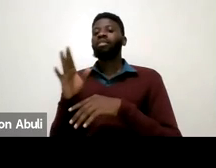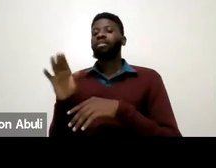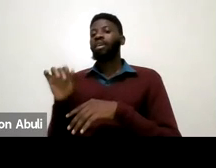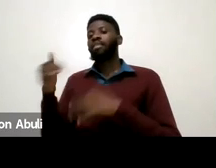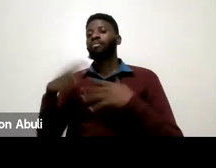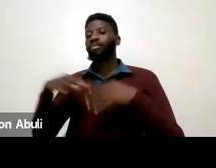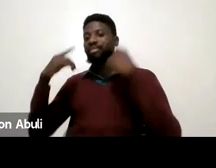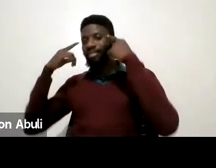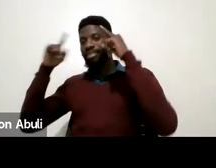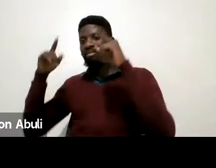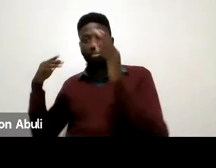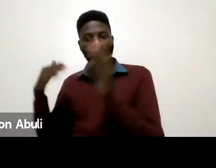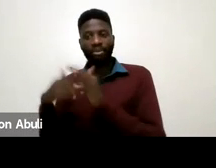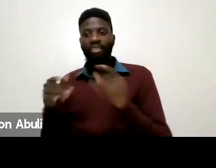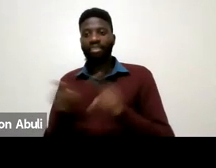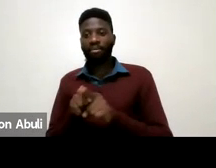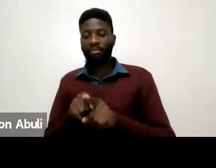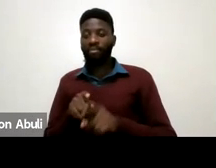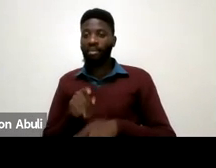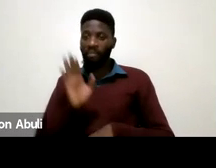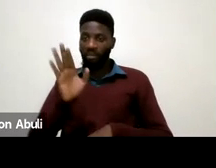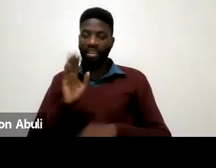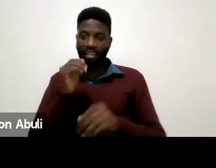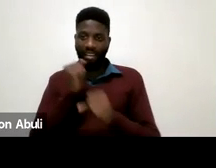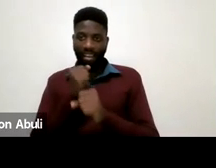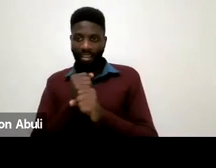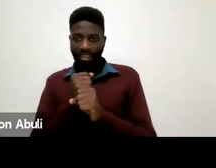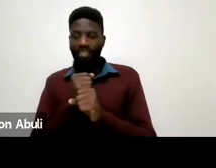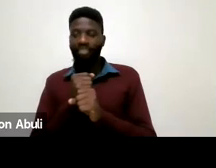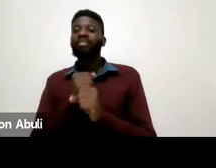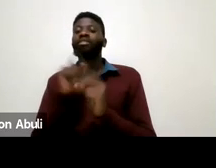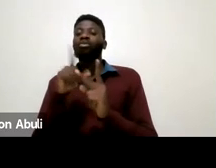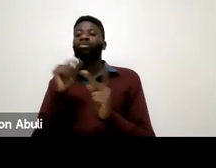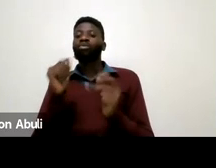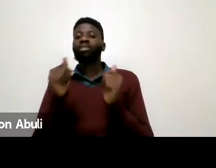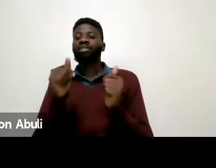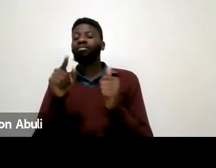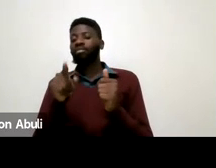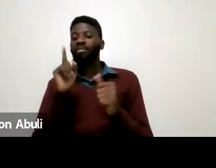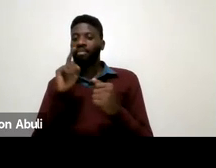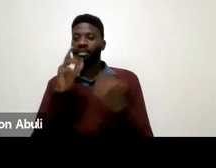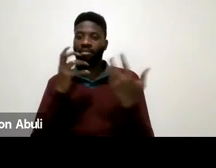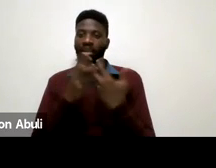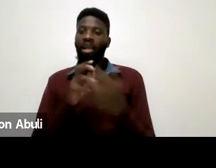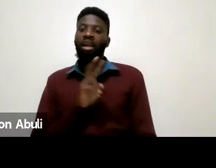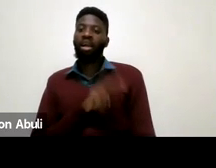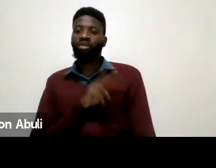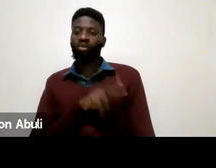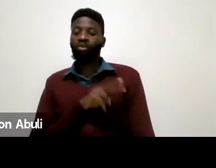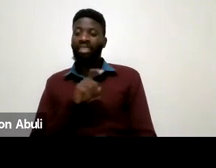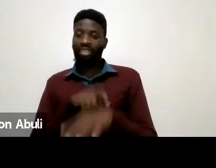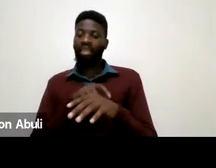choice has a lot to do with your attitude. In fact, once you have your career choice, then it dictates the kind of education you